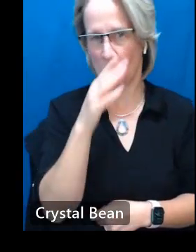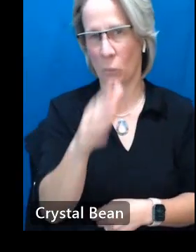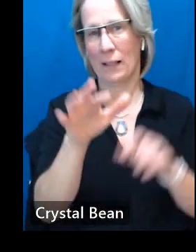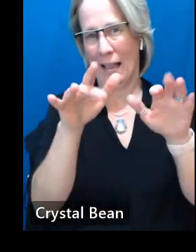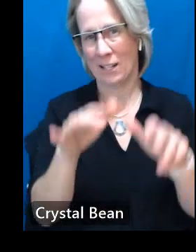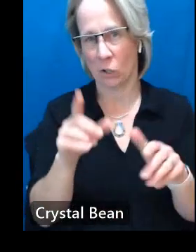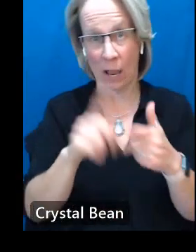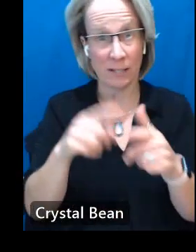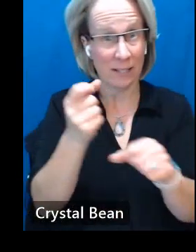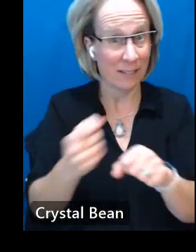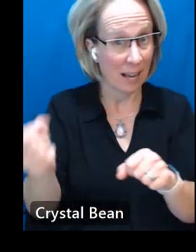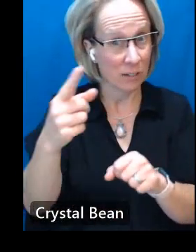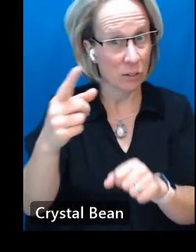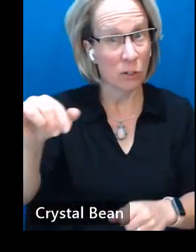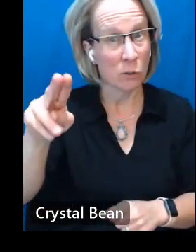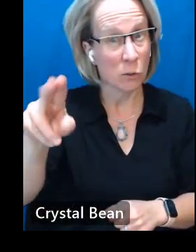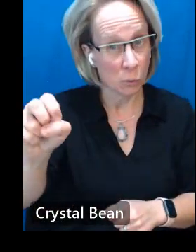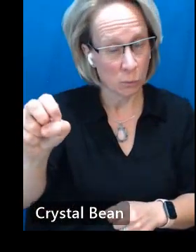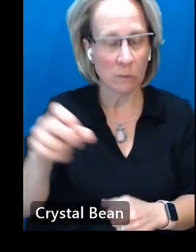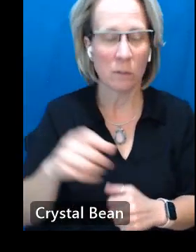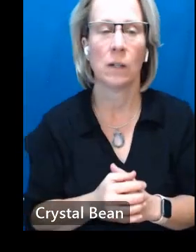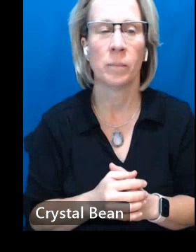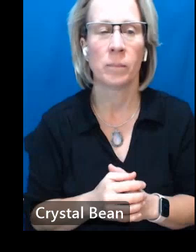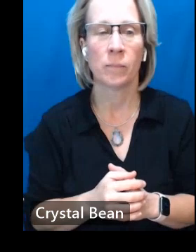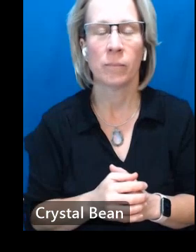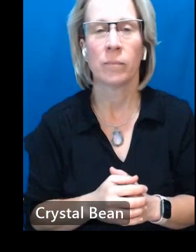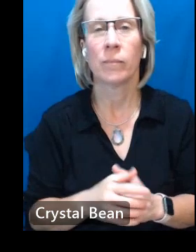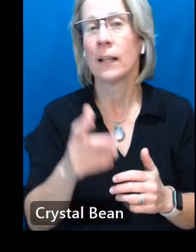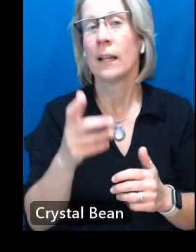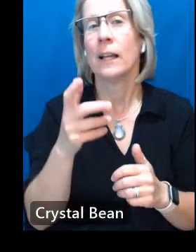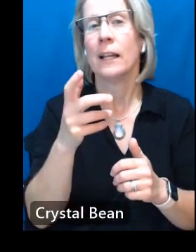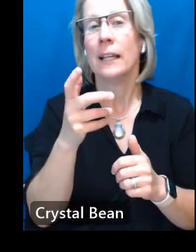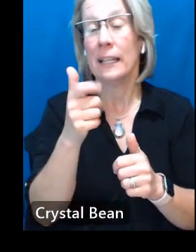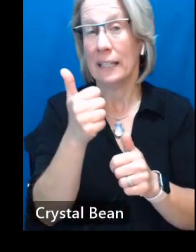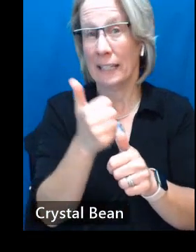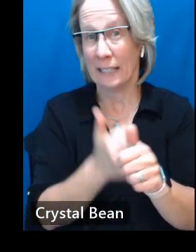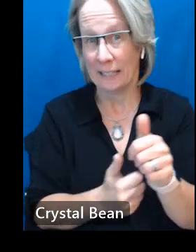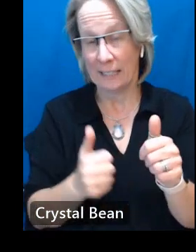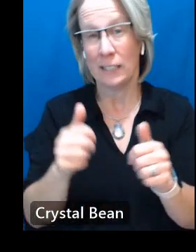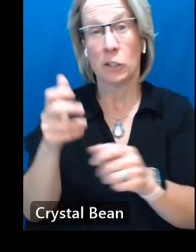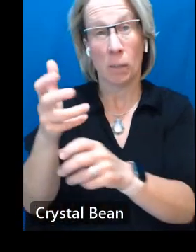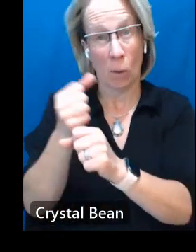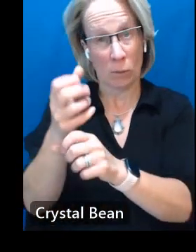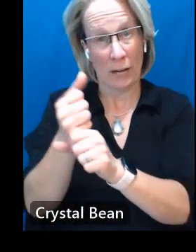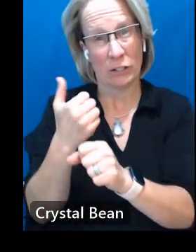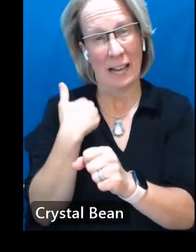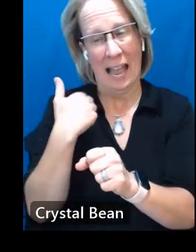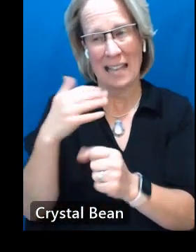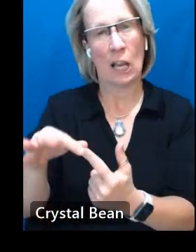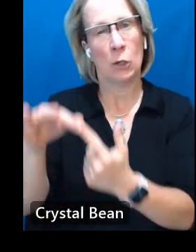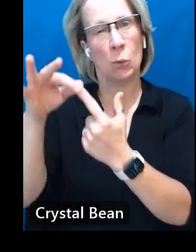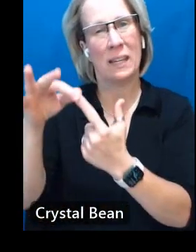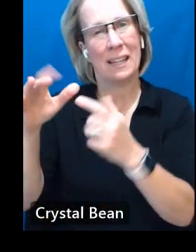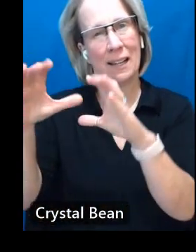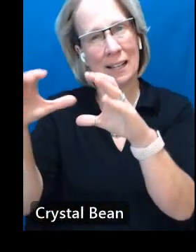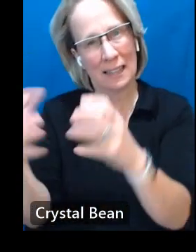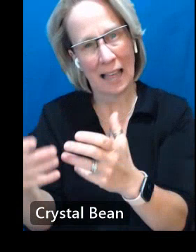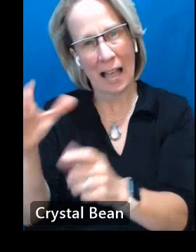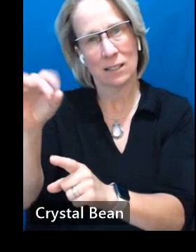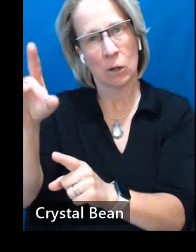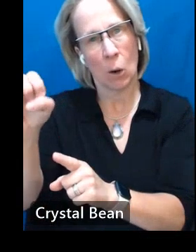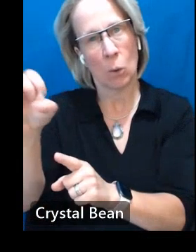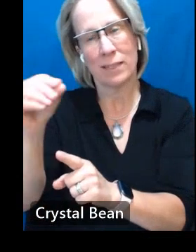As opposed to that, each non-recurring appropriation has a unique class code that closely matches its Z code. So basically